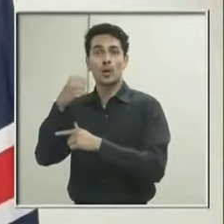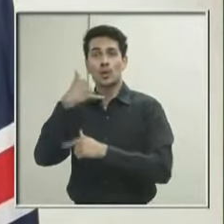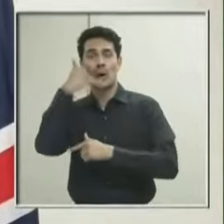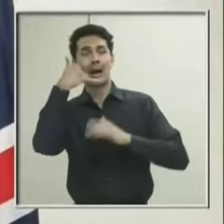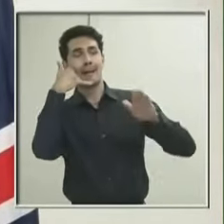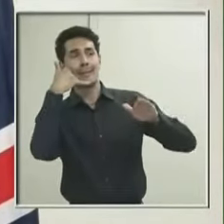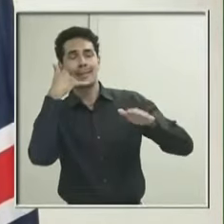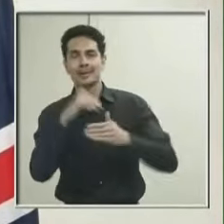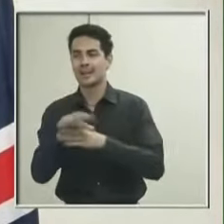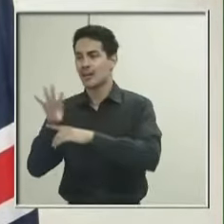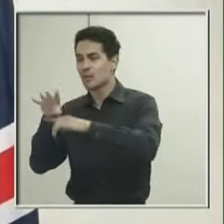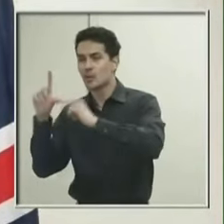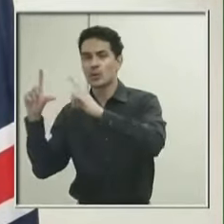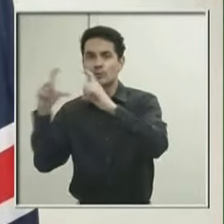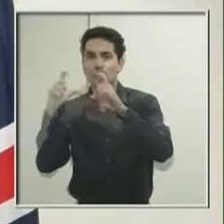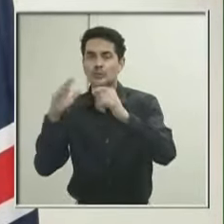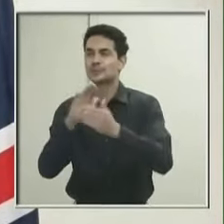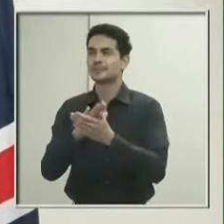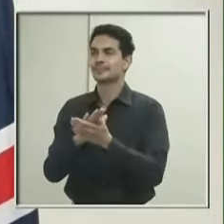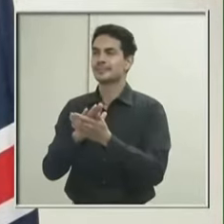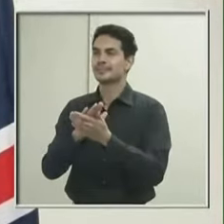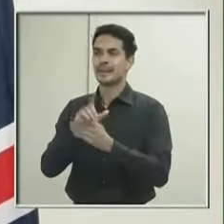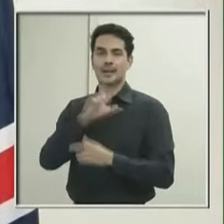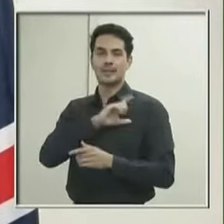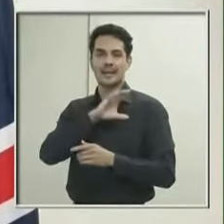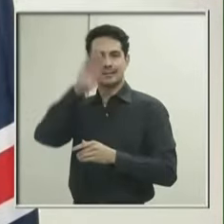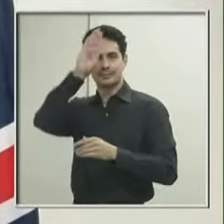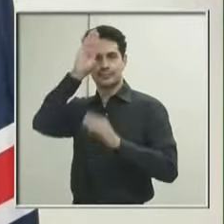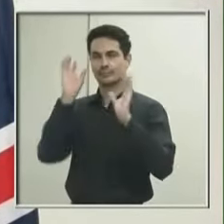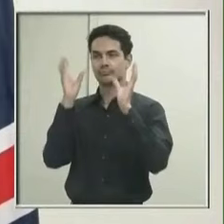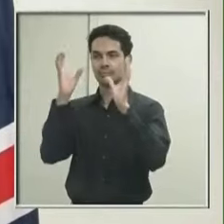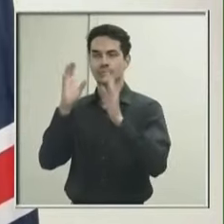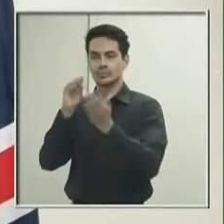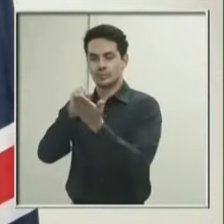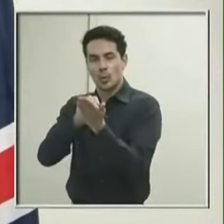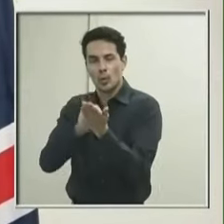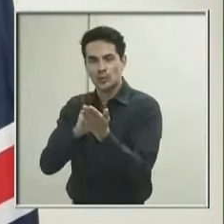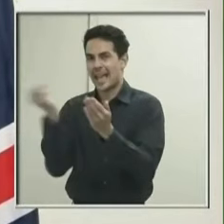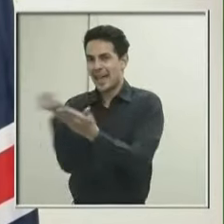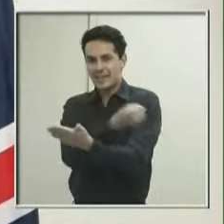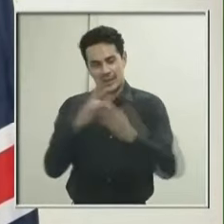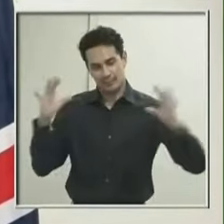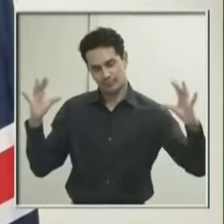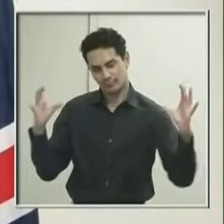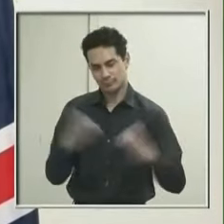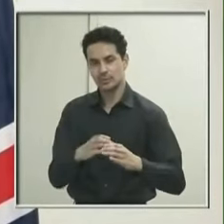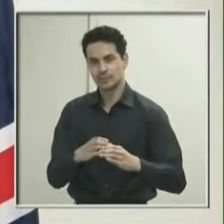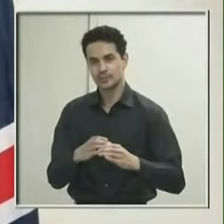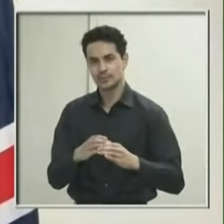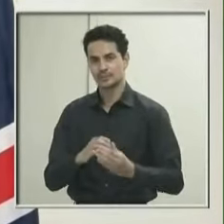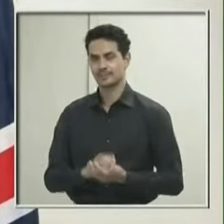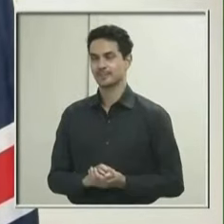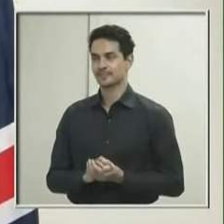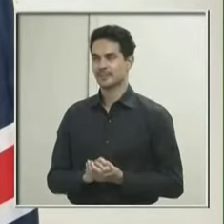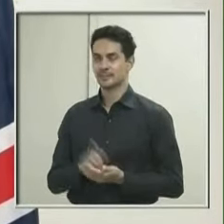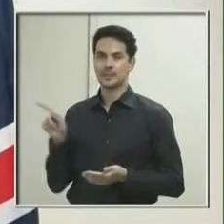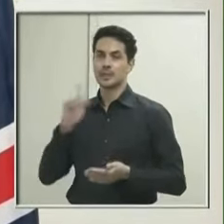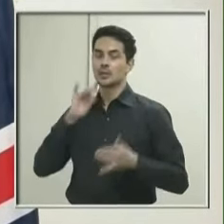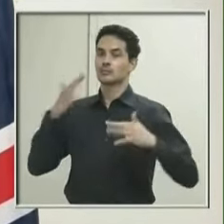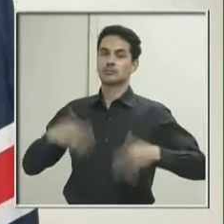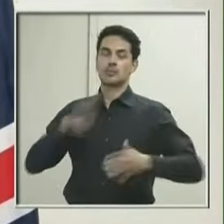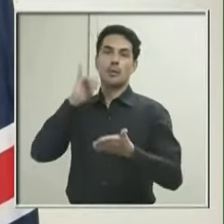photos and videos from residents, and really, this would not be possible if it wasn't for the contributions of